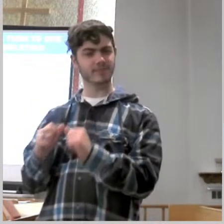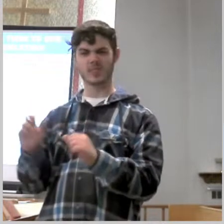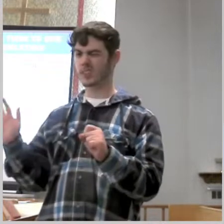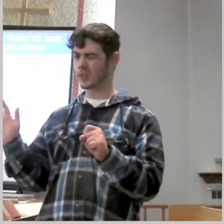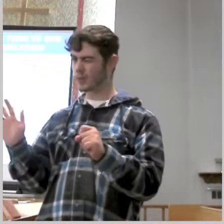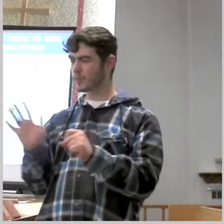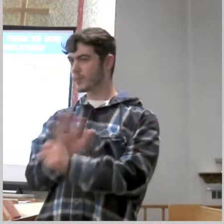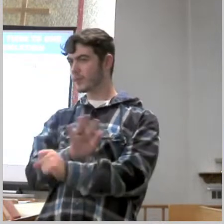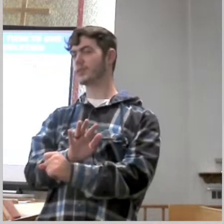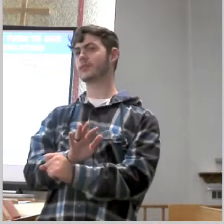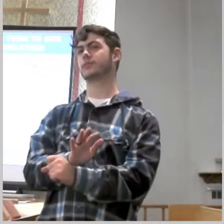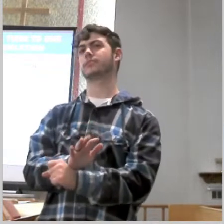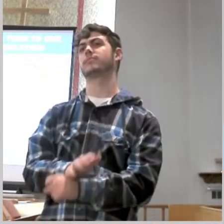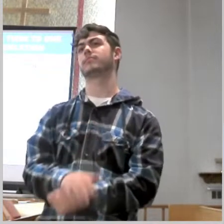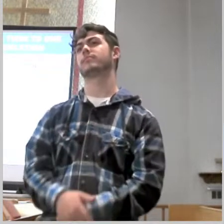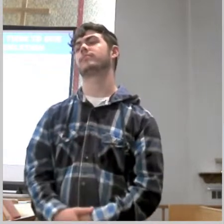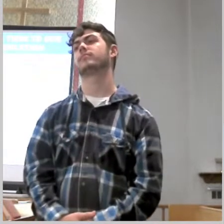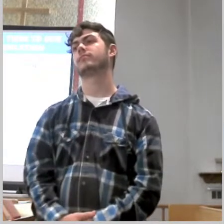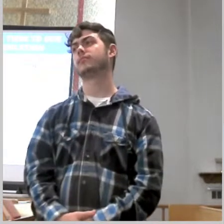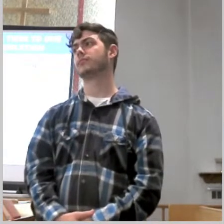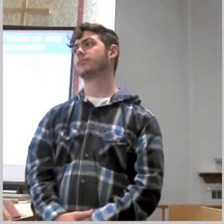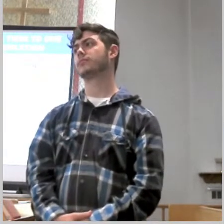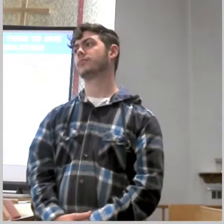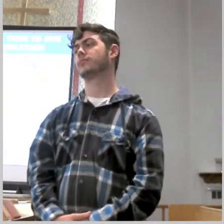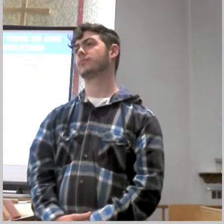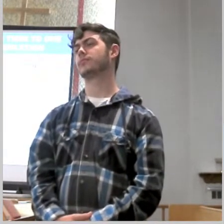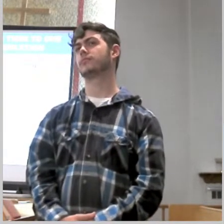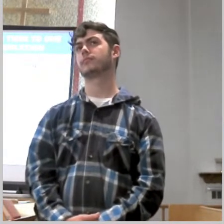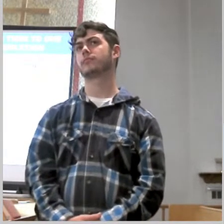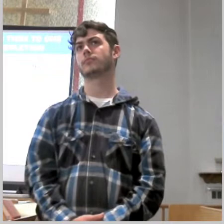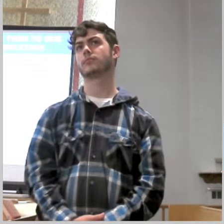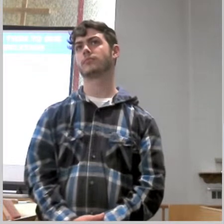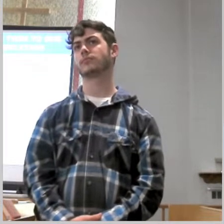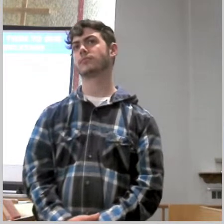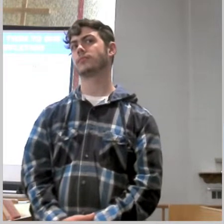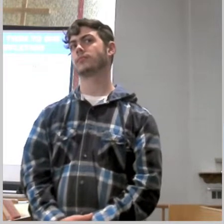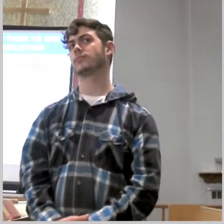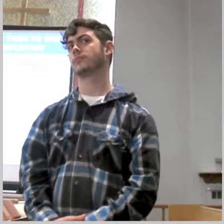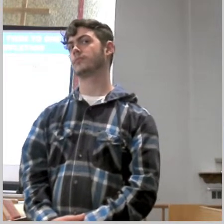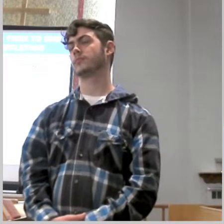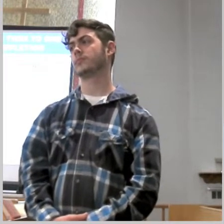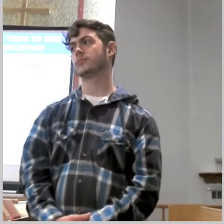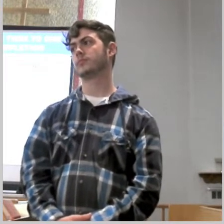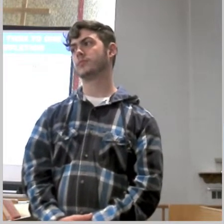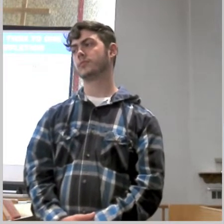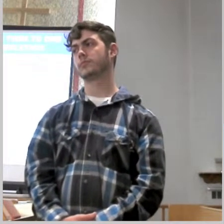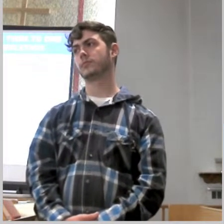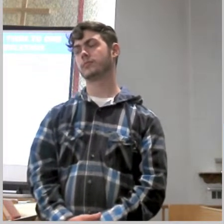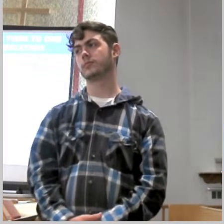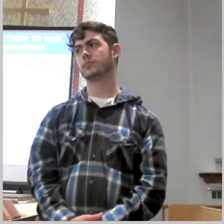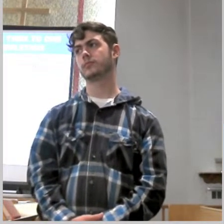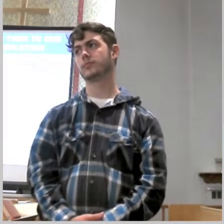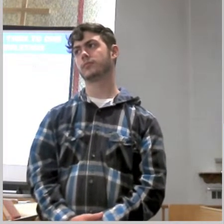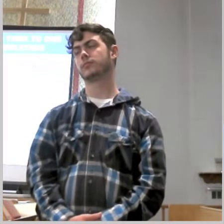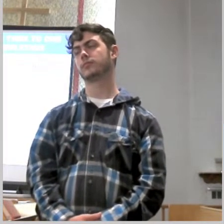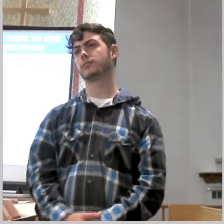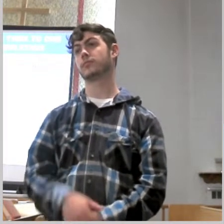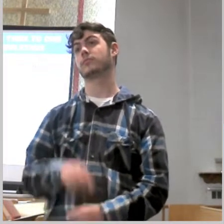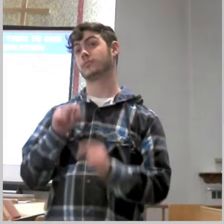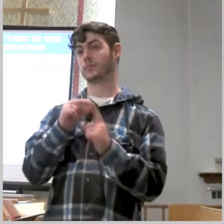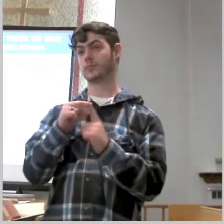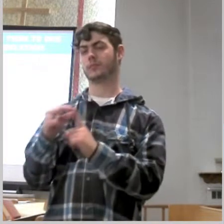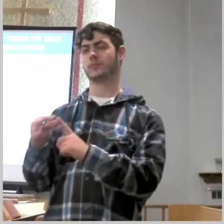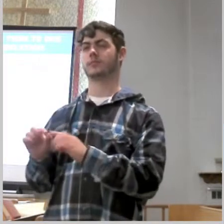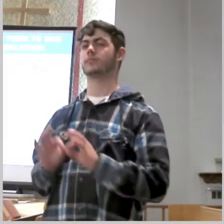of grace. Notice again how Paul, the words that the Holy Spirit is using here through the Apostle Paul are very important for us. Number